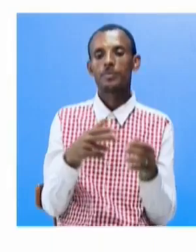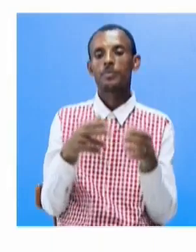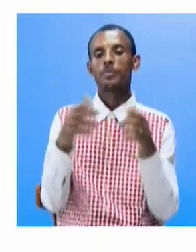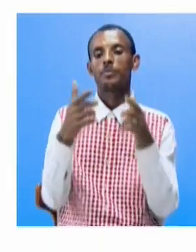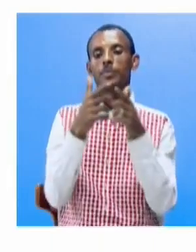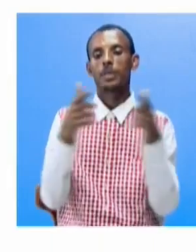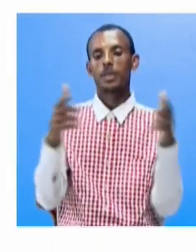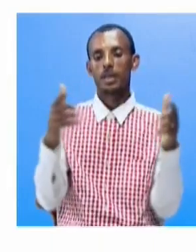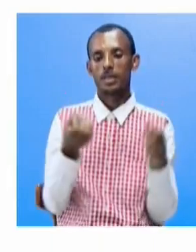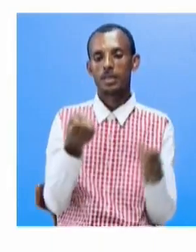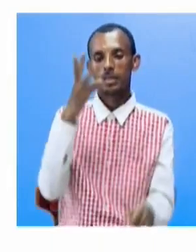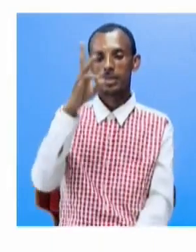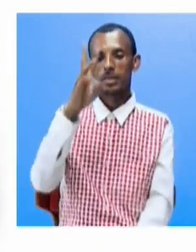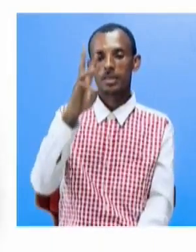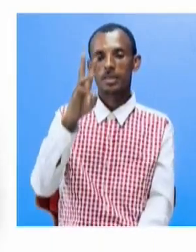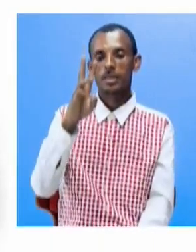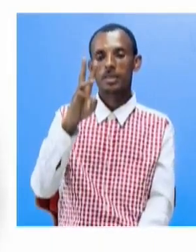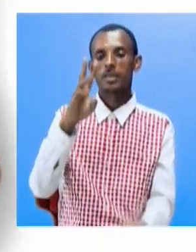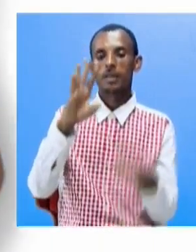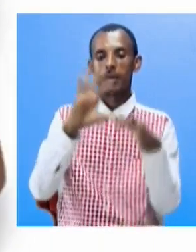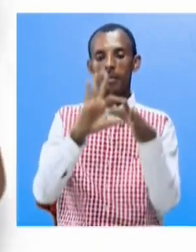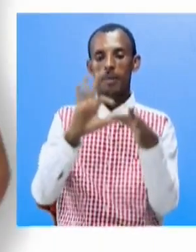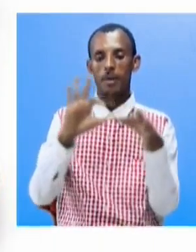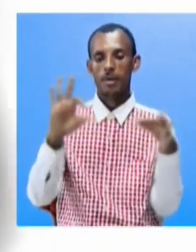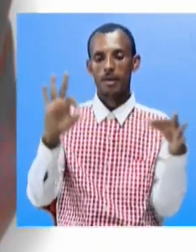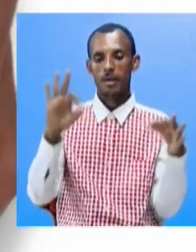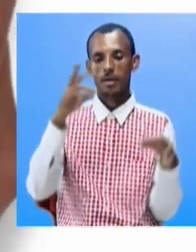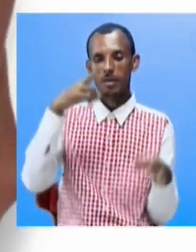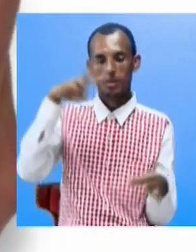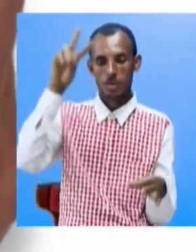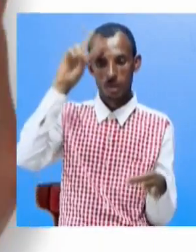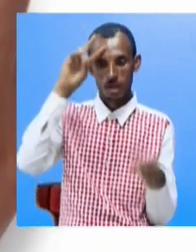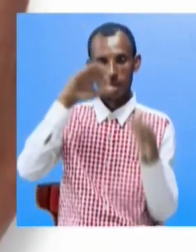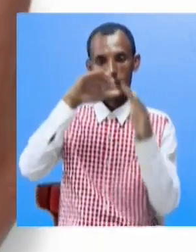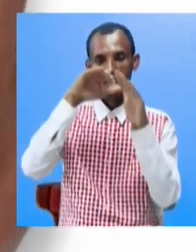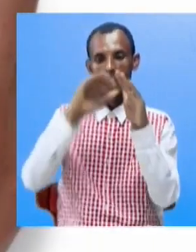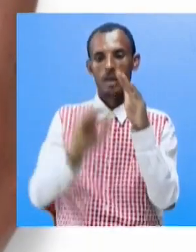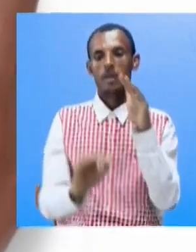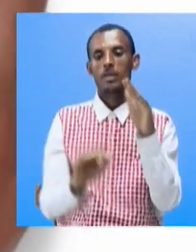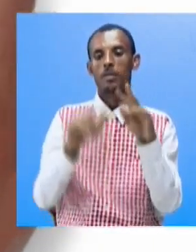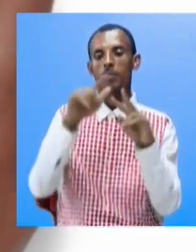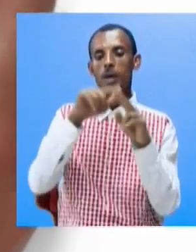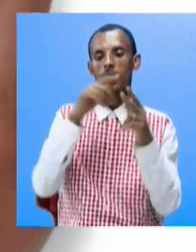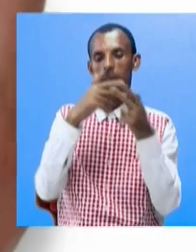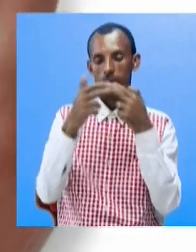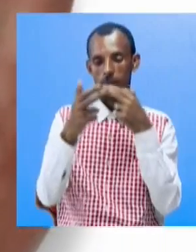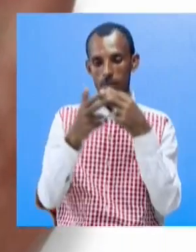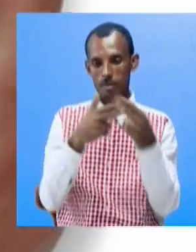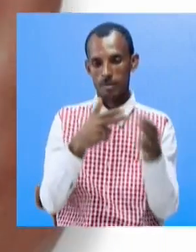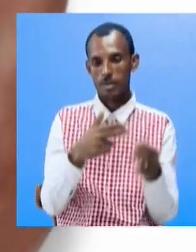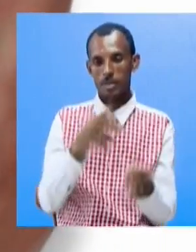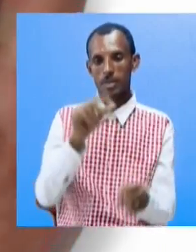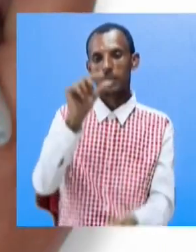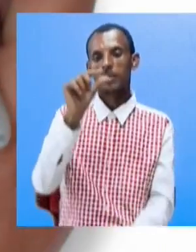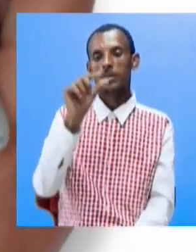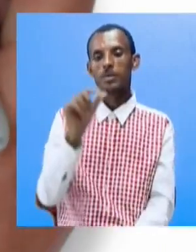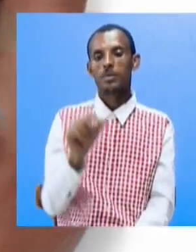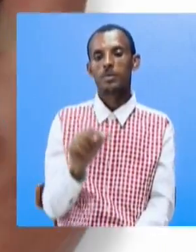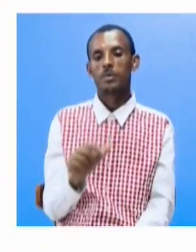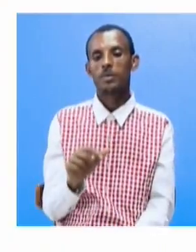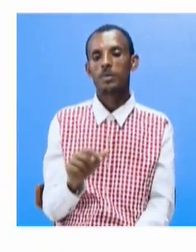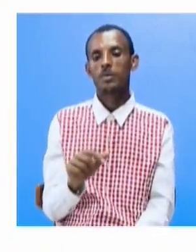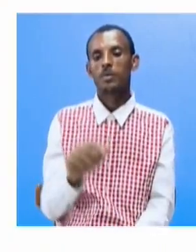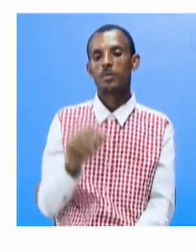is 6 meters squared, minus pi times the radius of a smaller circle is this